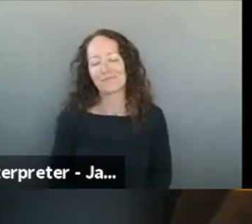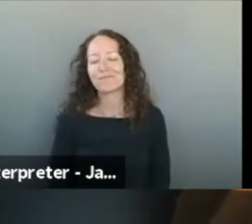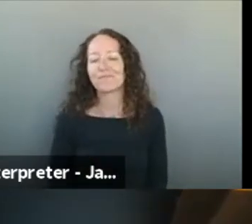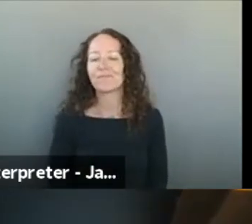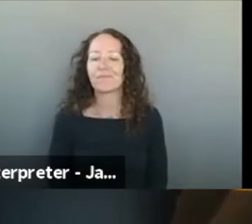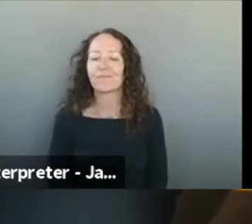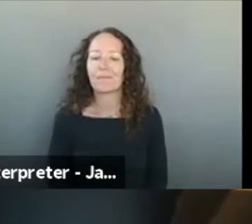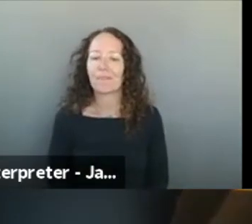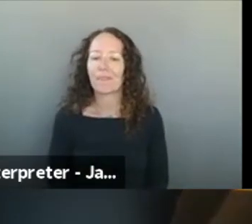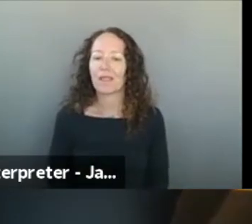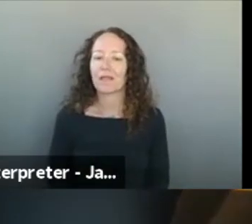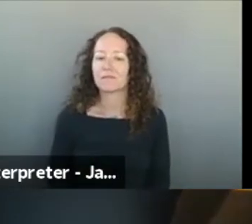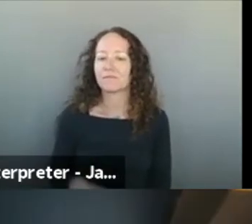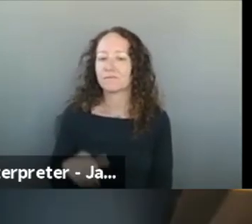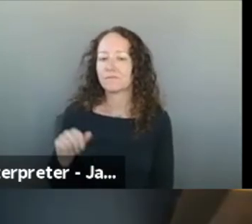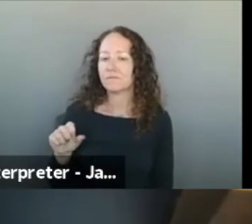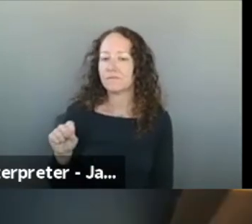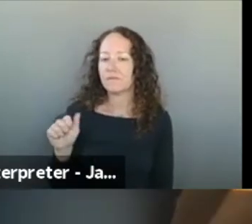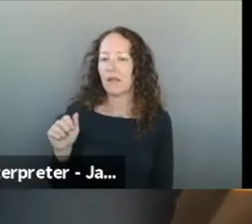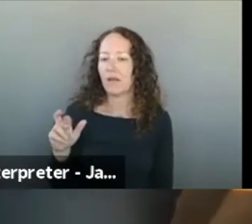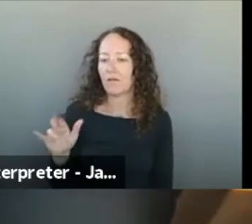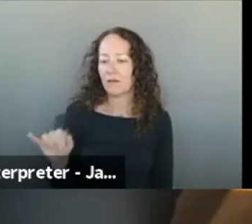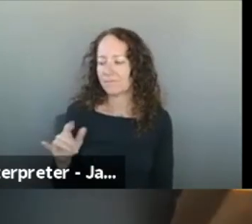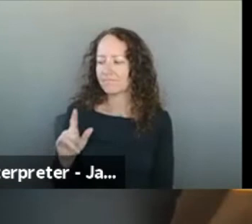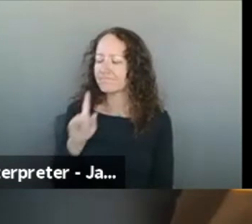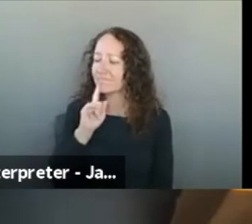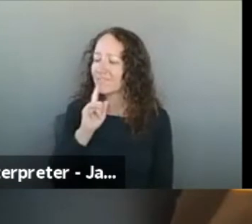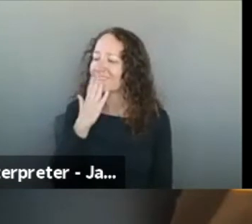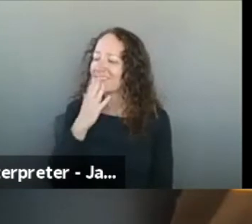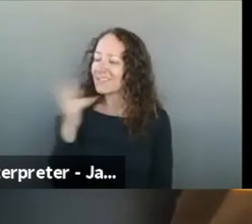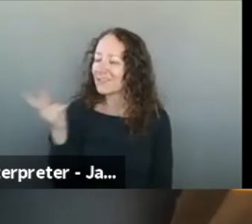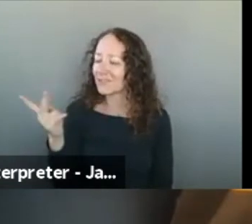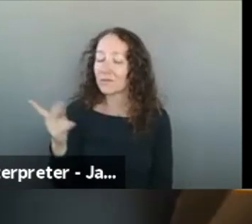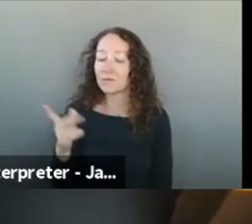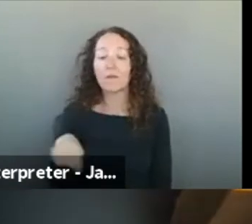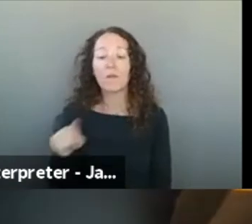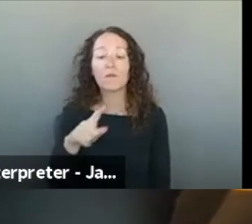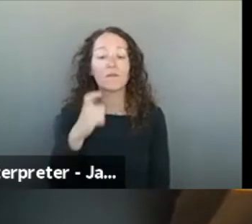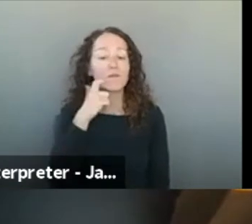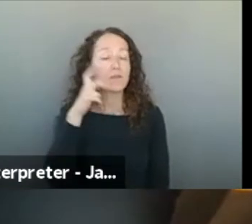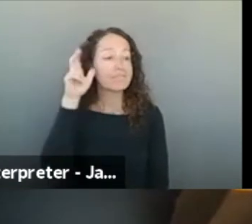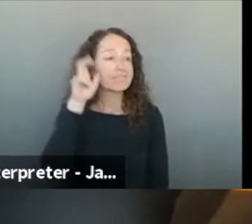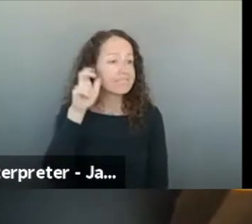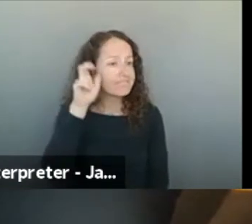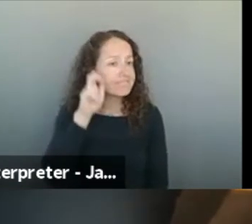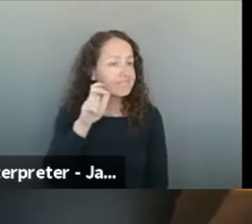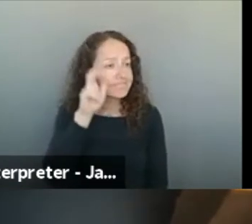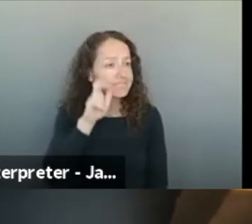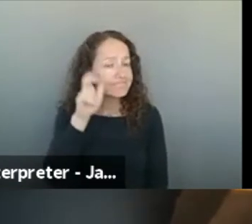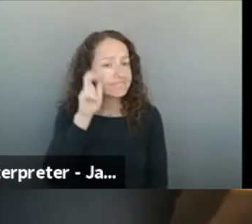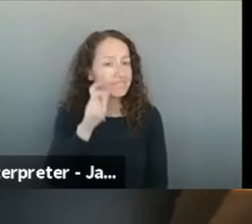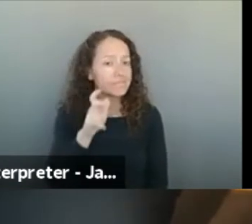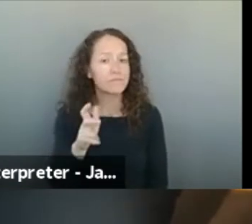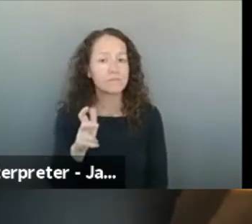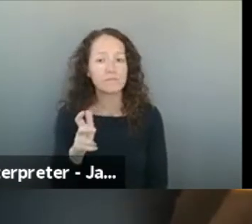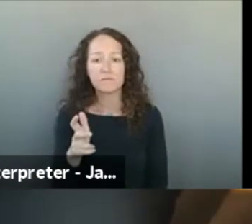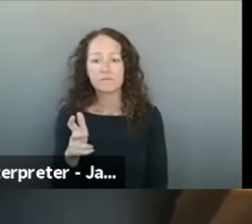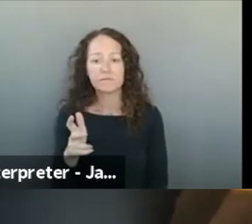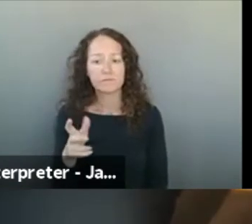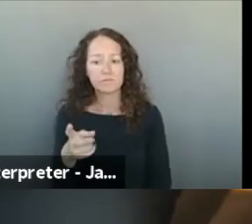Thank you both. So I'm really just curious for folks who just listened to those amazing discussions.